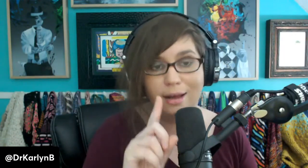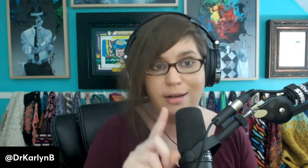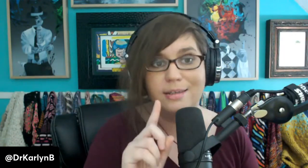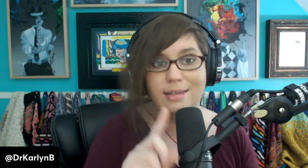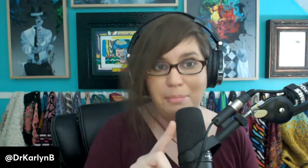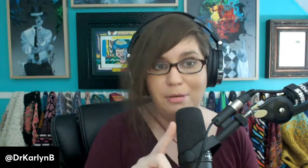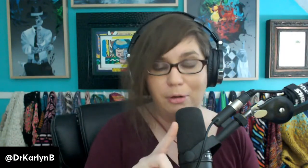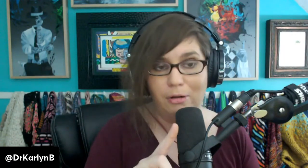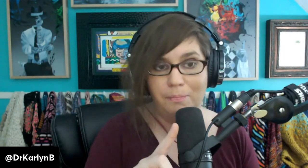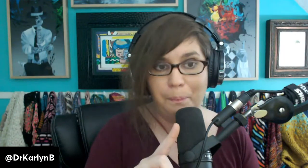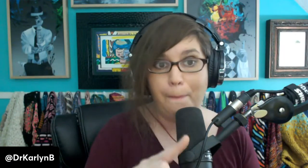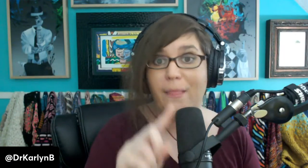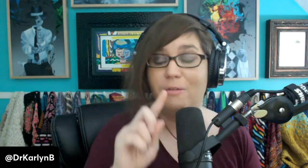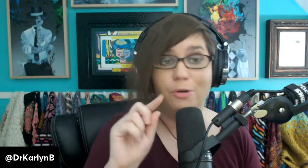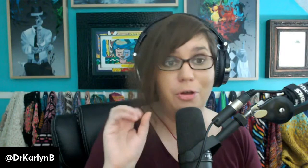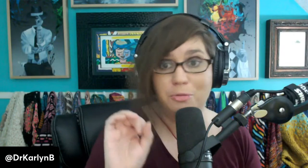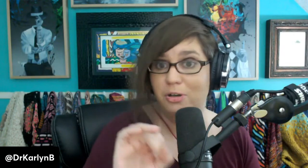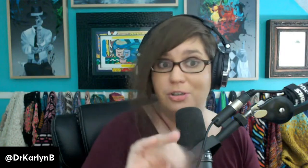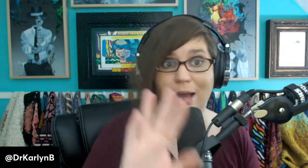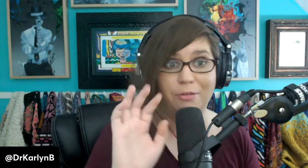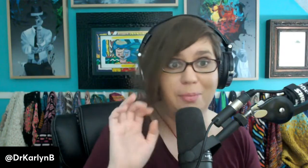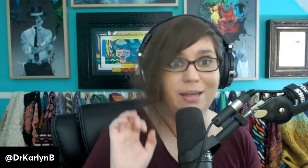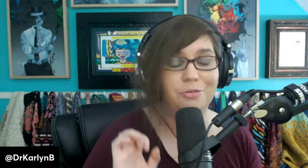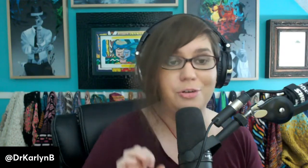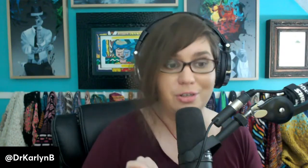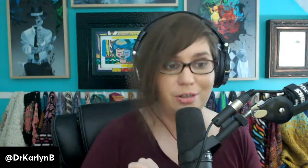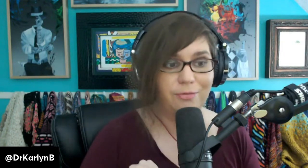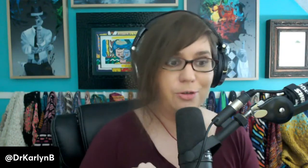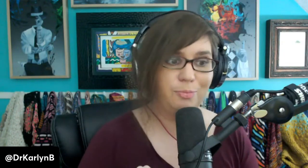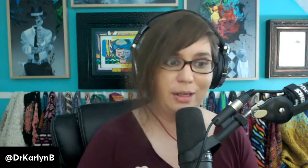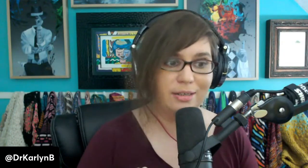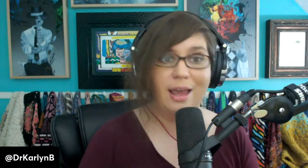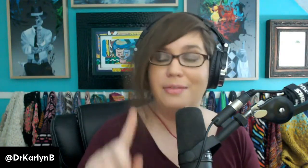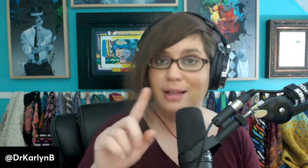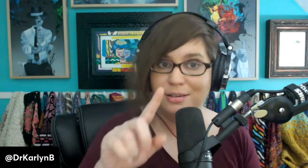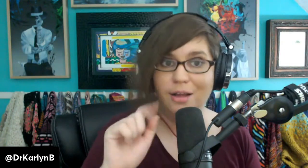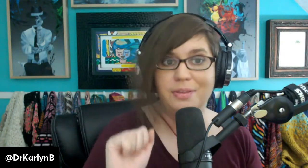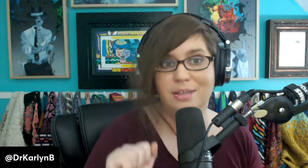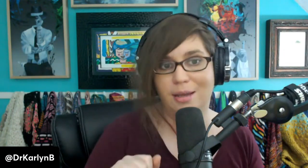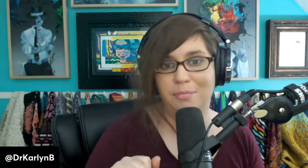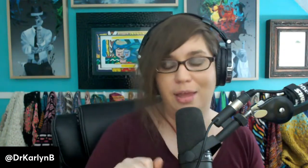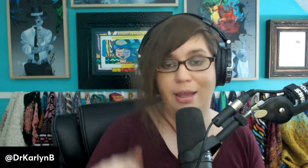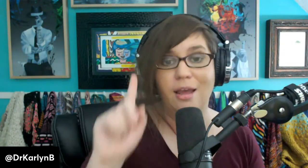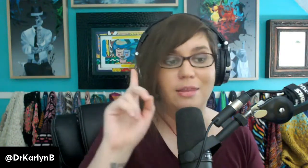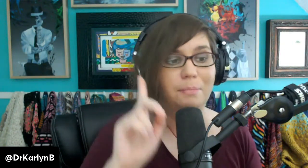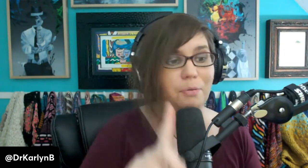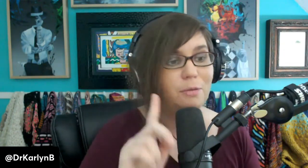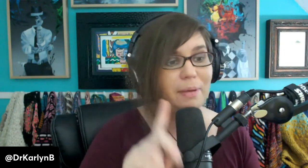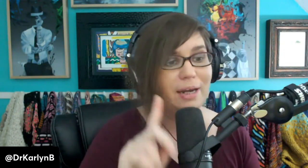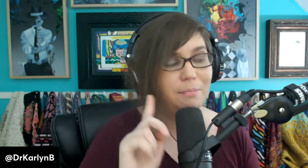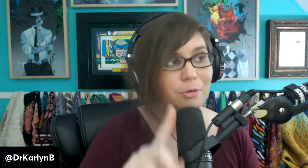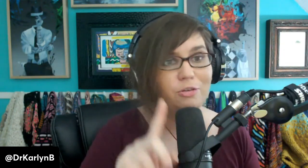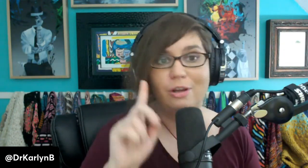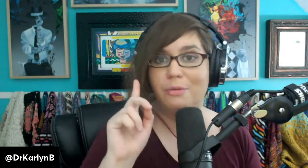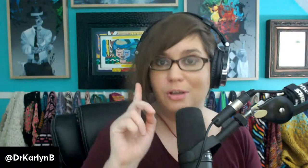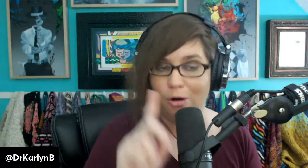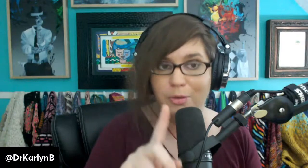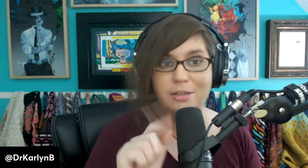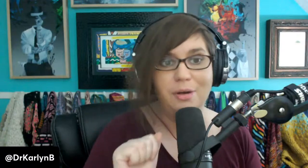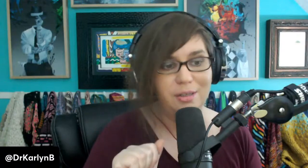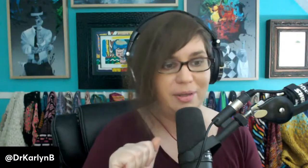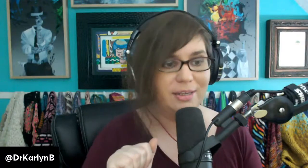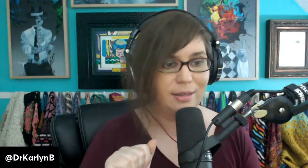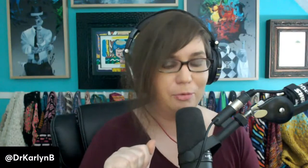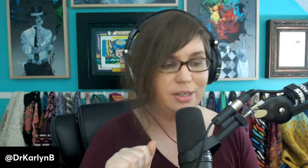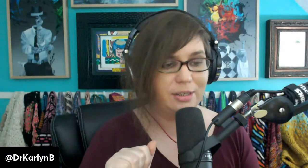culturally unacceptable for those books to ever be introduced in the first place. That's not the same thing. The book banning bullshit was always